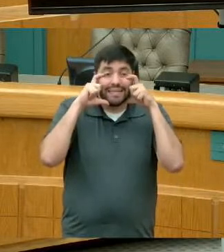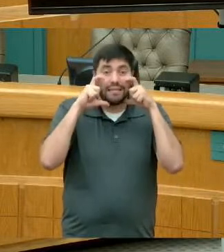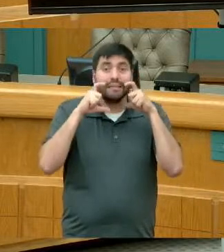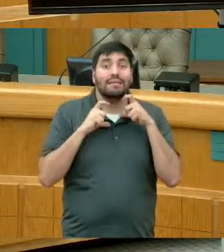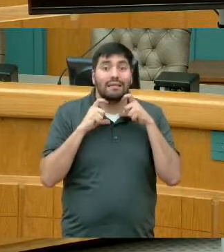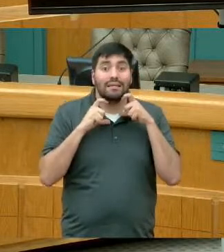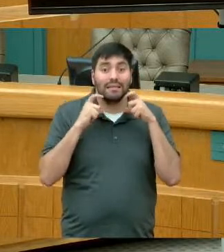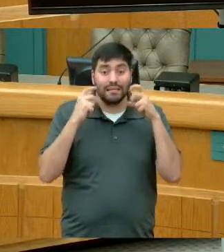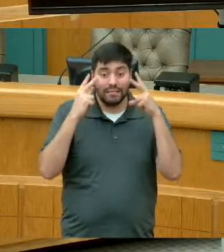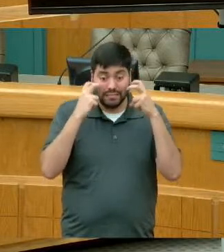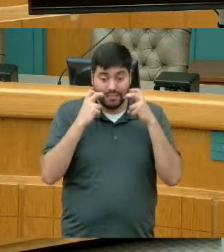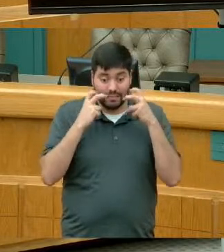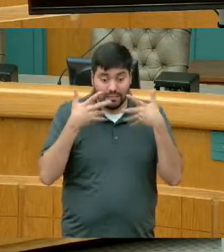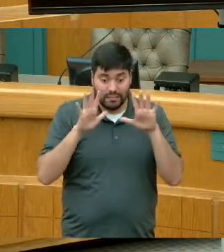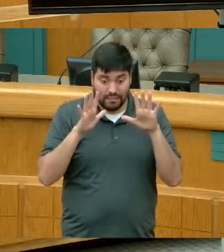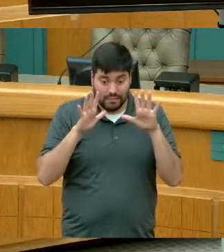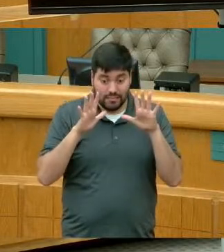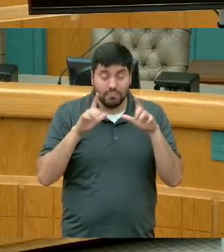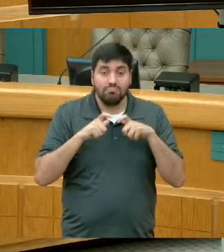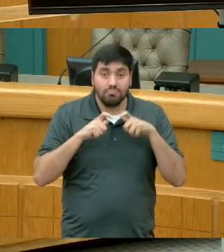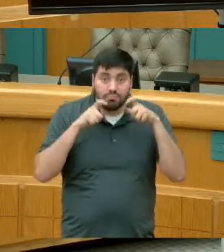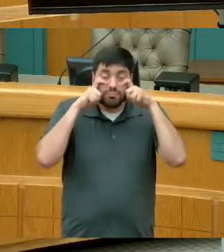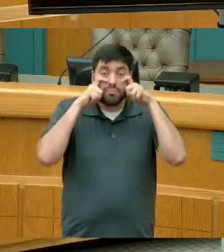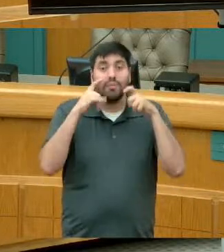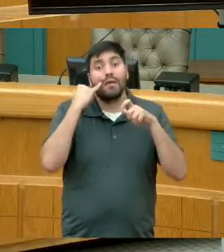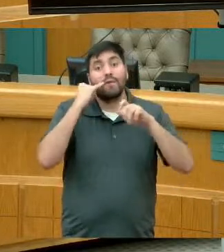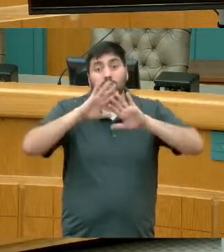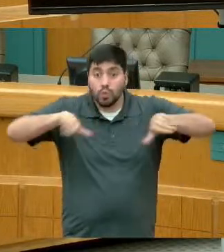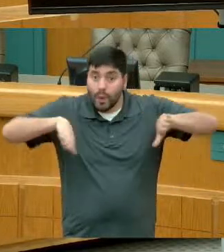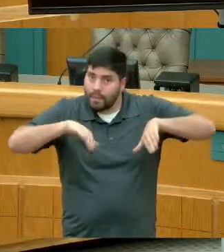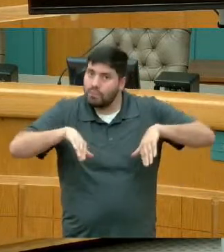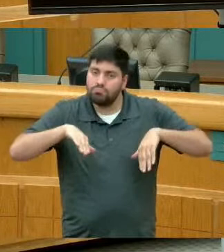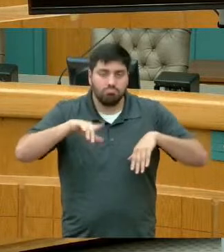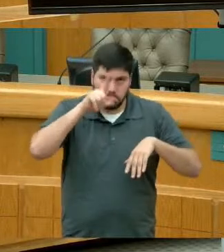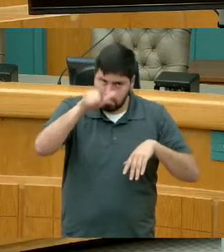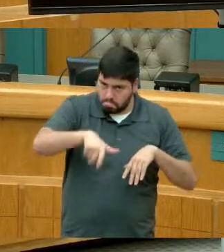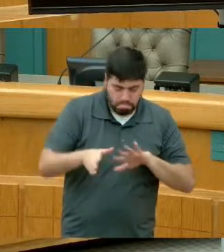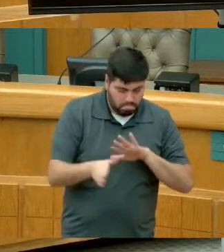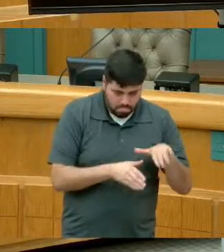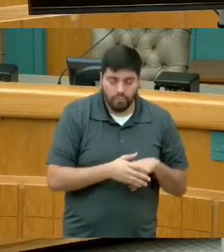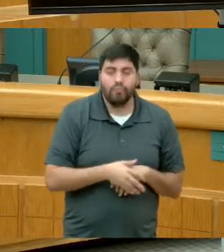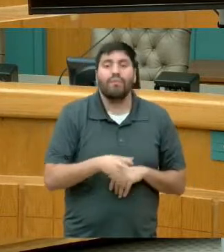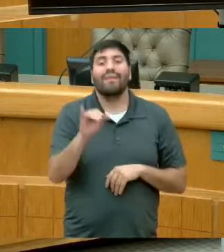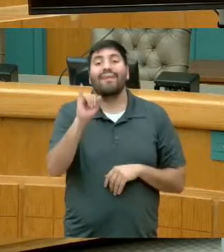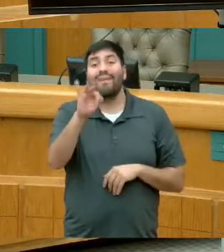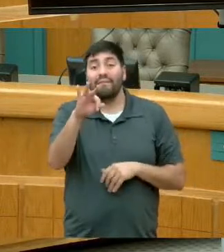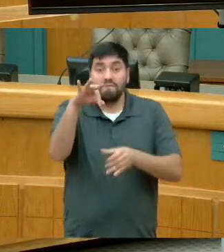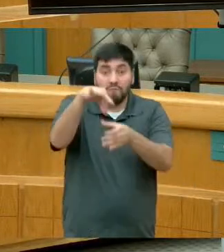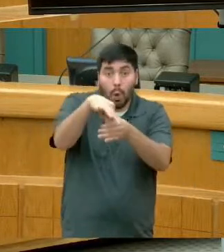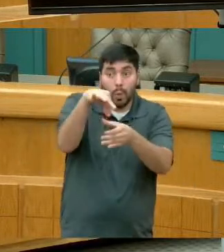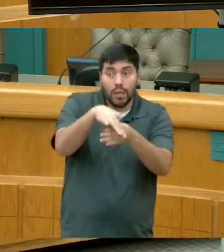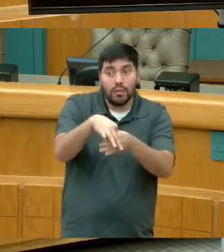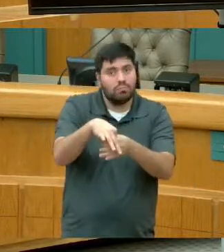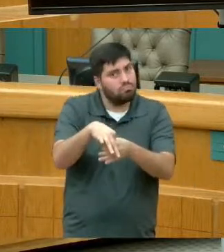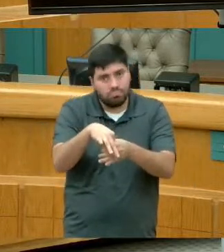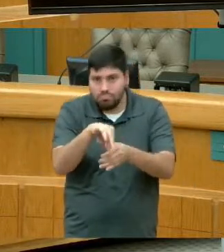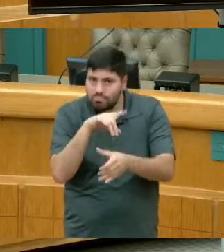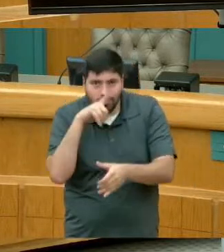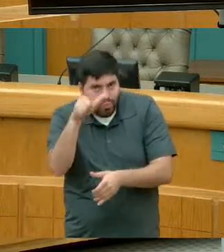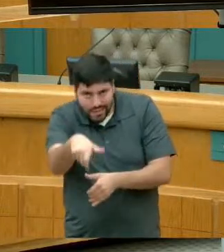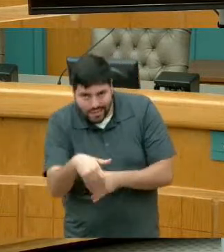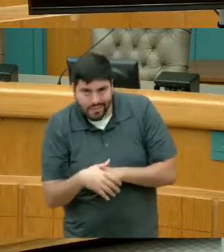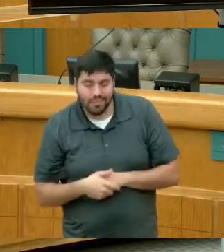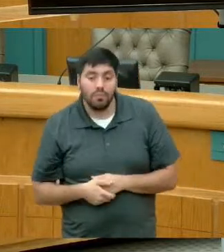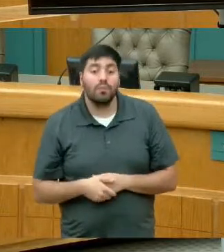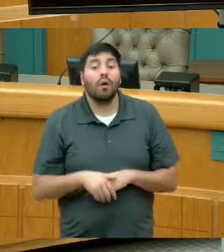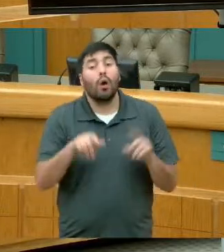temporarily removing the face covering. If you're swimming, you don't have to wear a mask. If you're voting, you don't have to